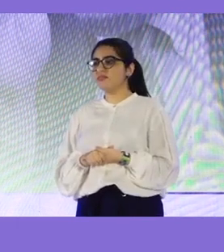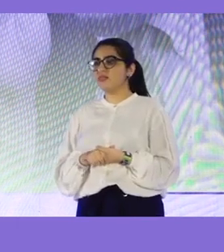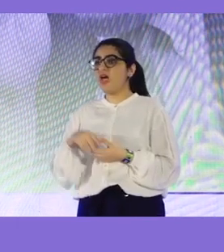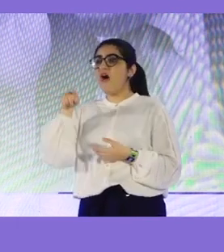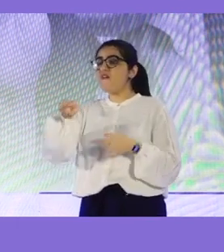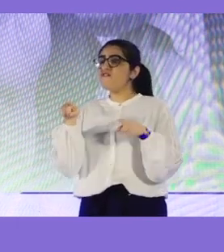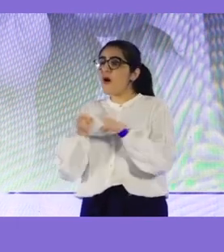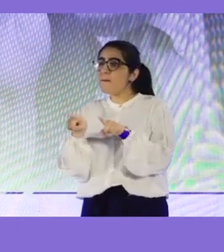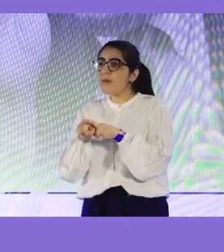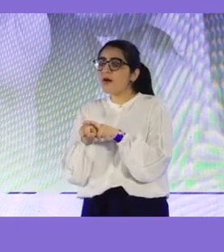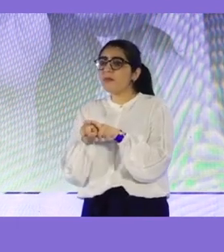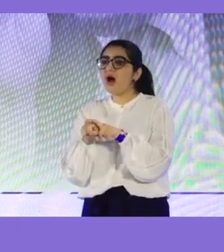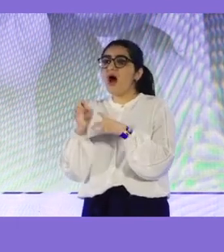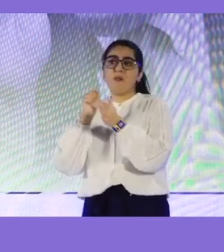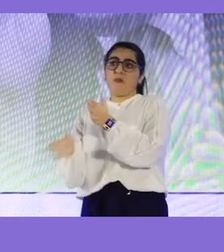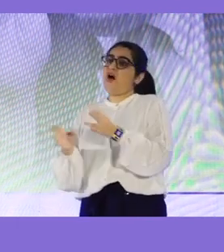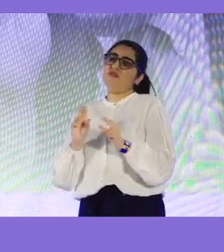Ecosystems are not forgiving.